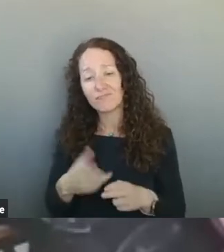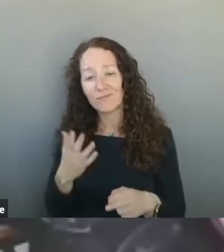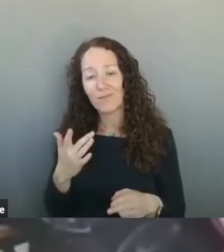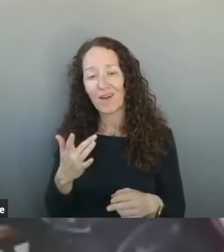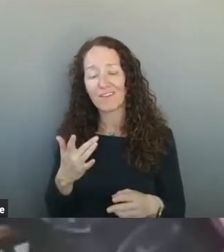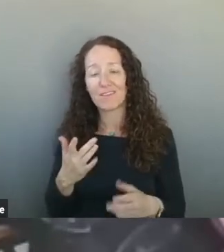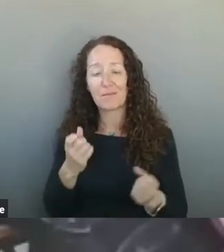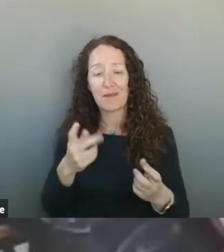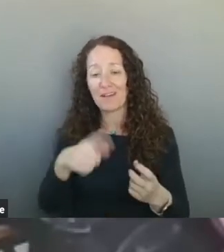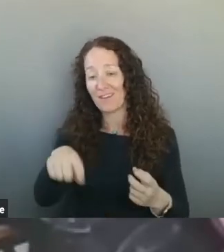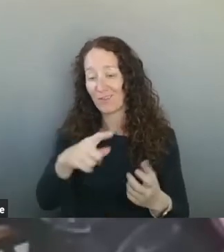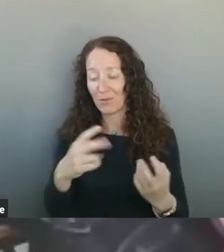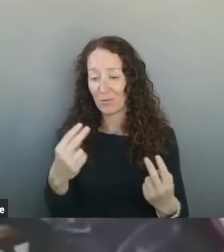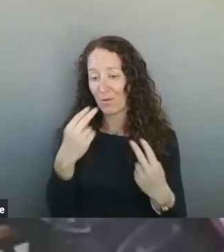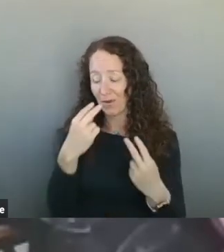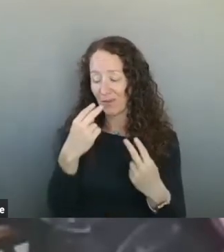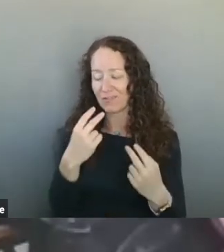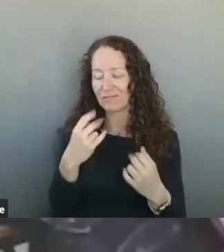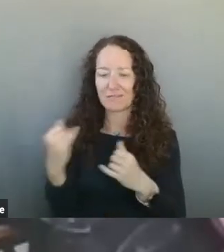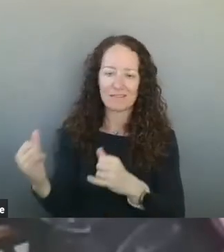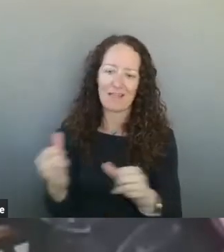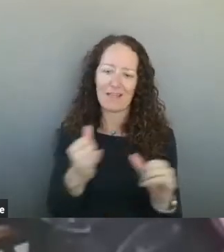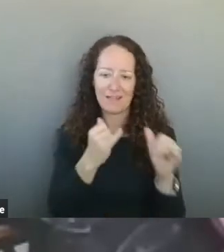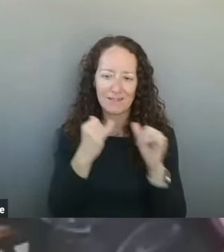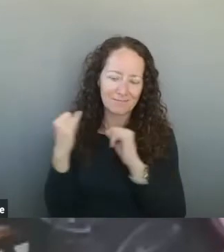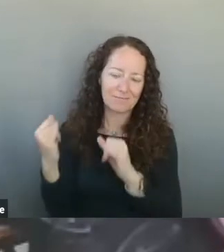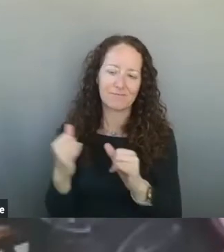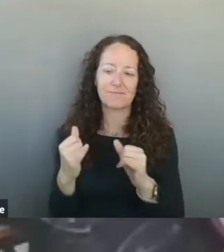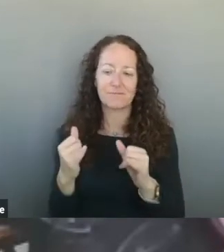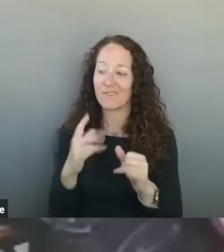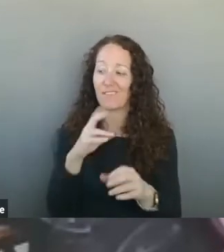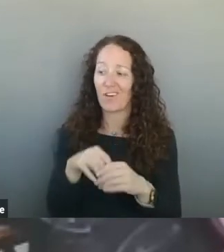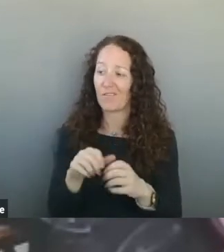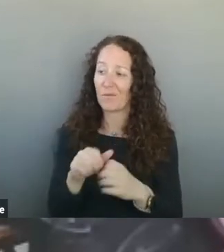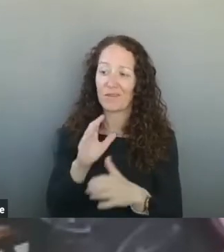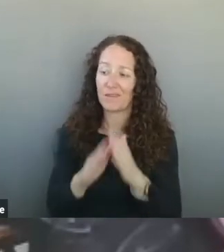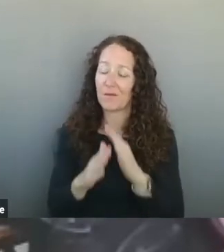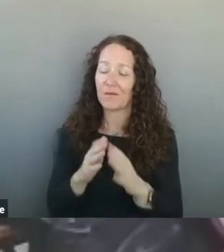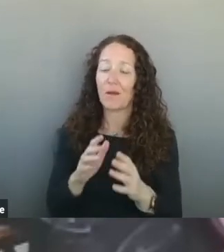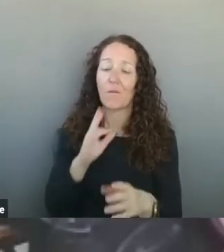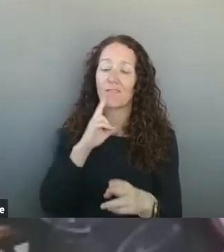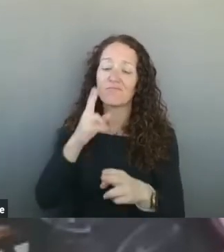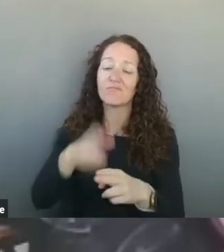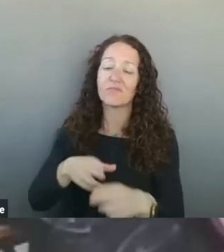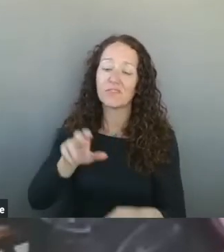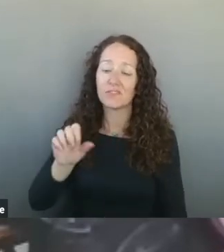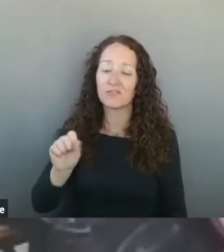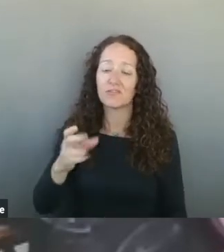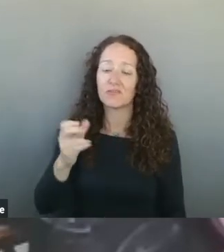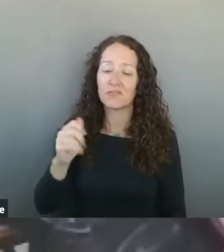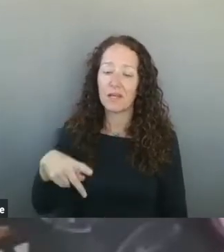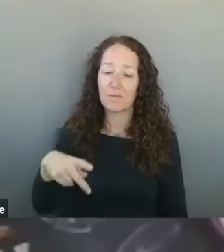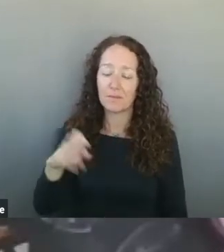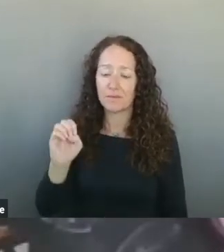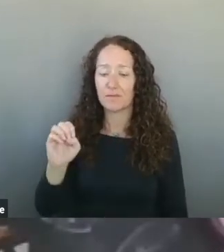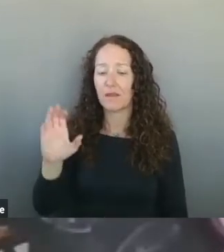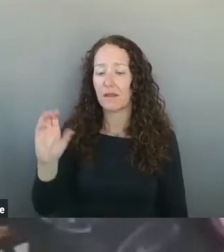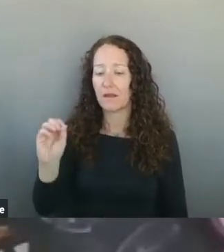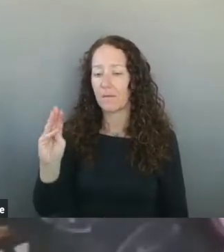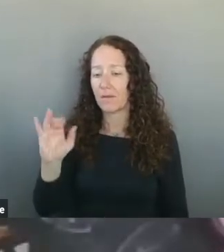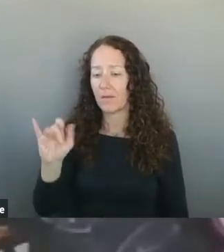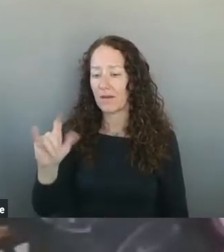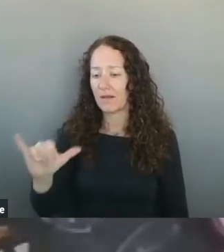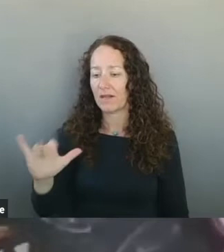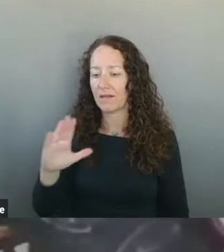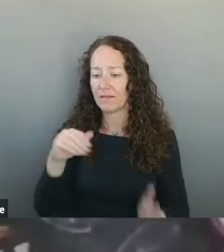same traditions of just being in community. Shout out to Shape Community Center and growing up around,